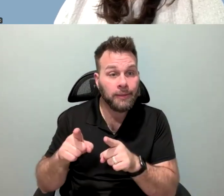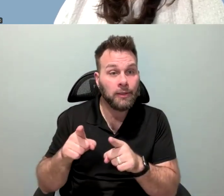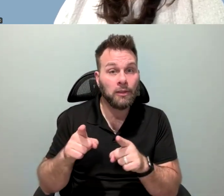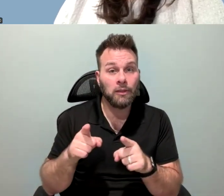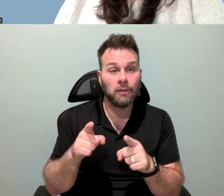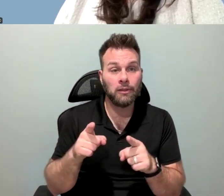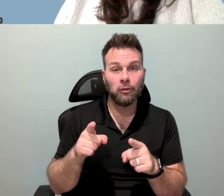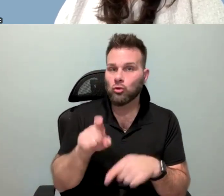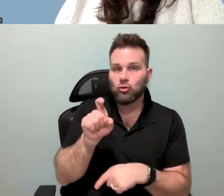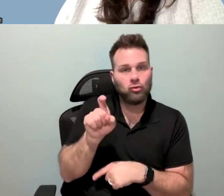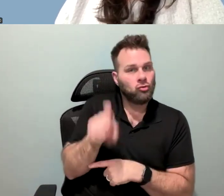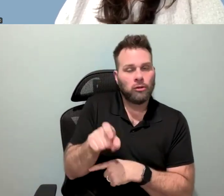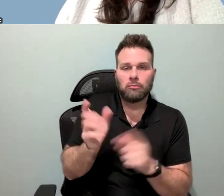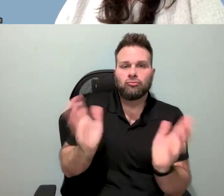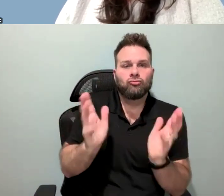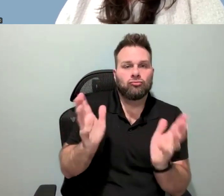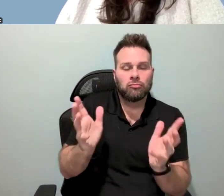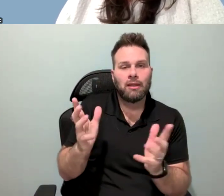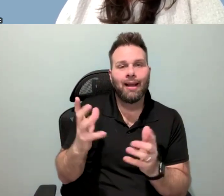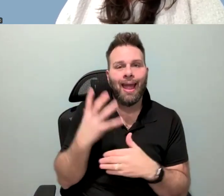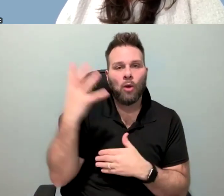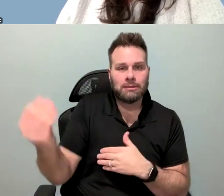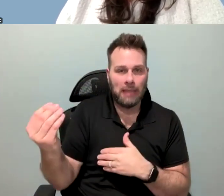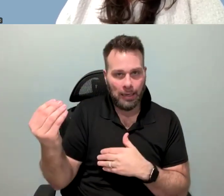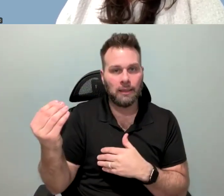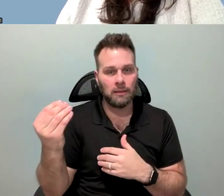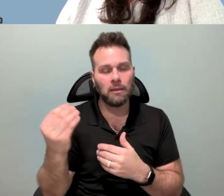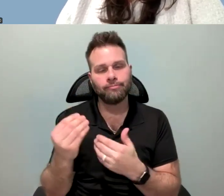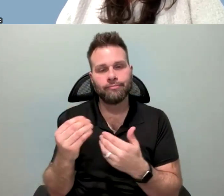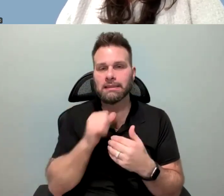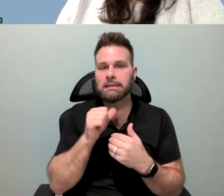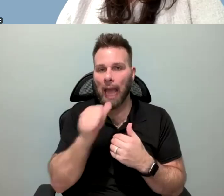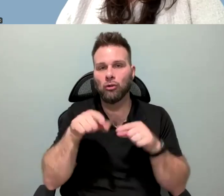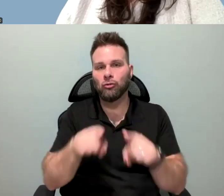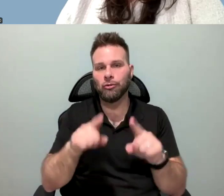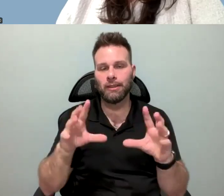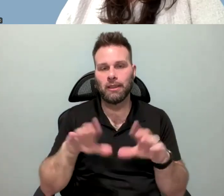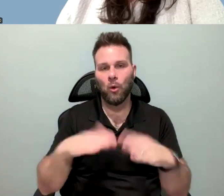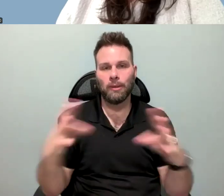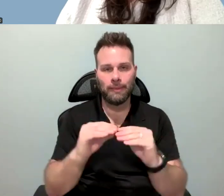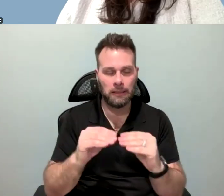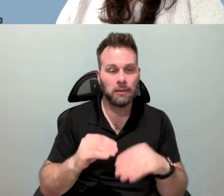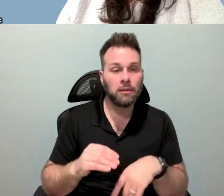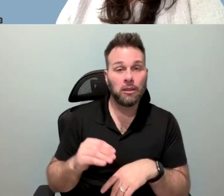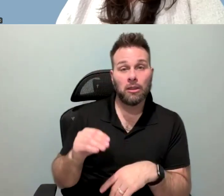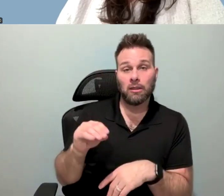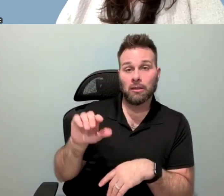members outside of a posted open meeting. The Attorney General's